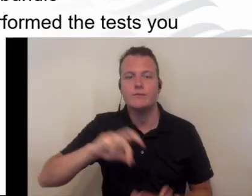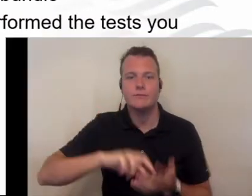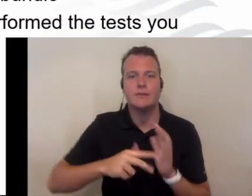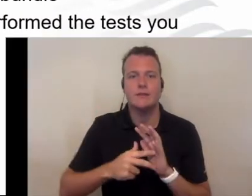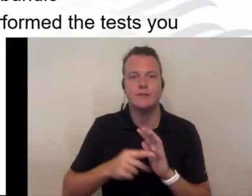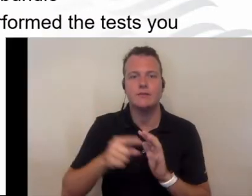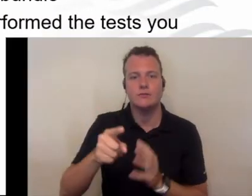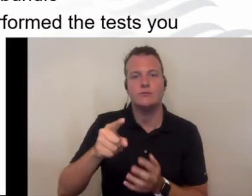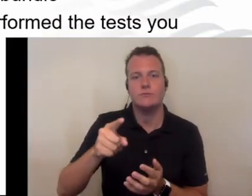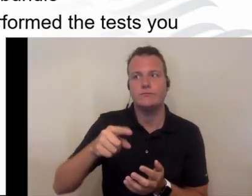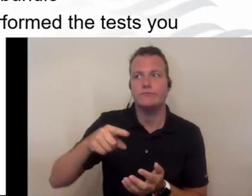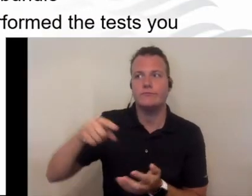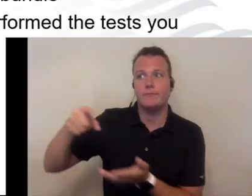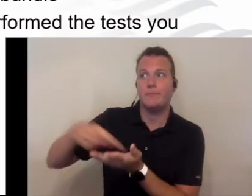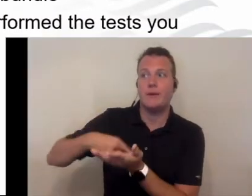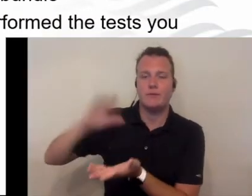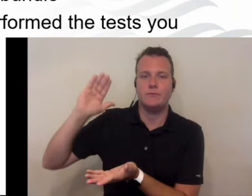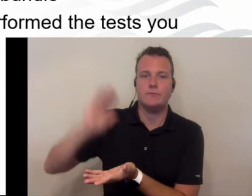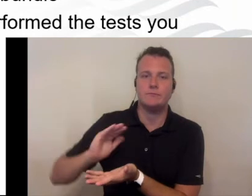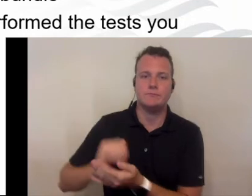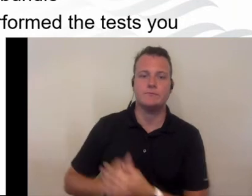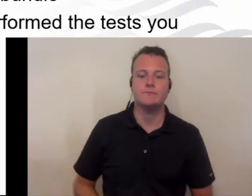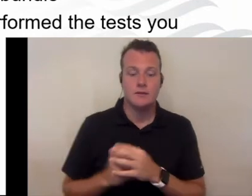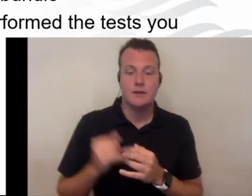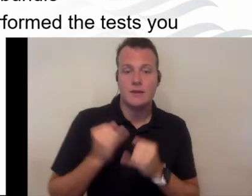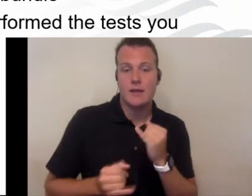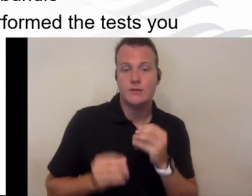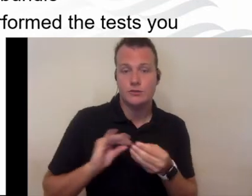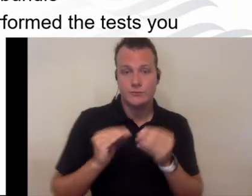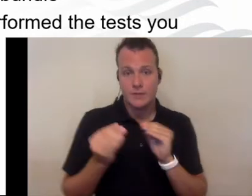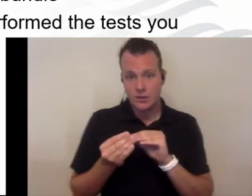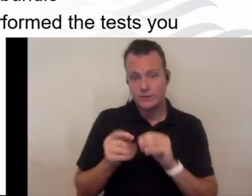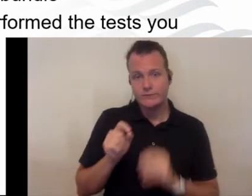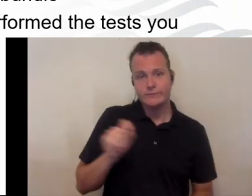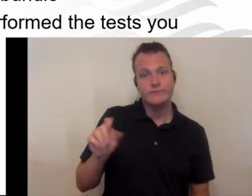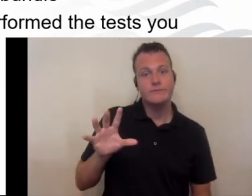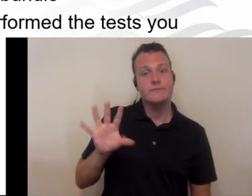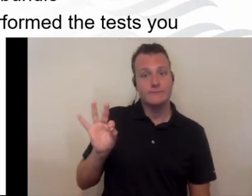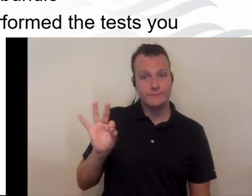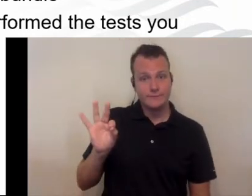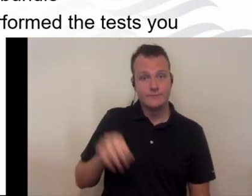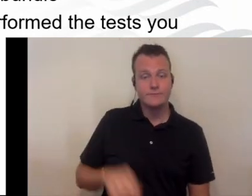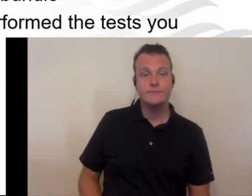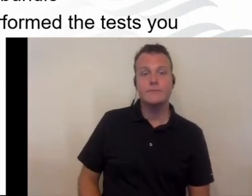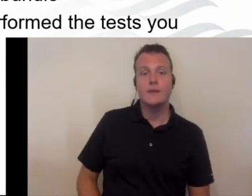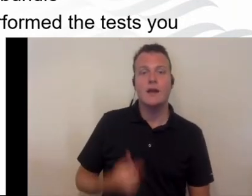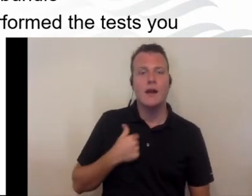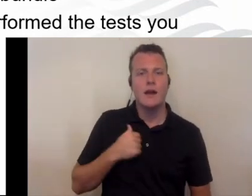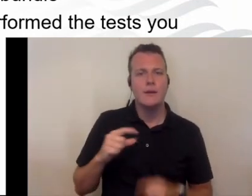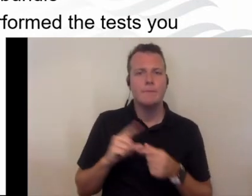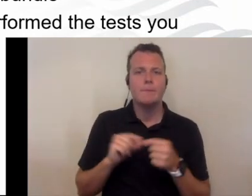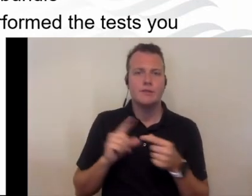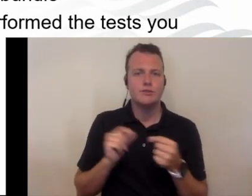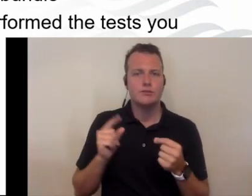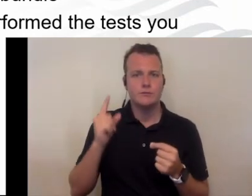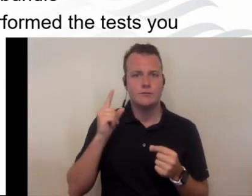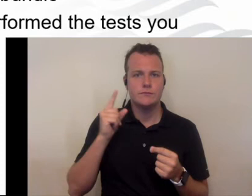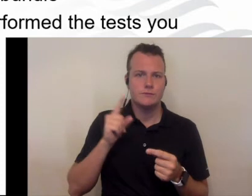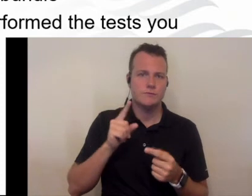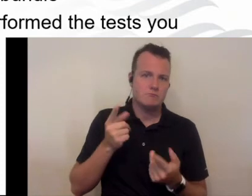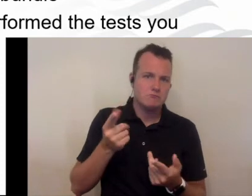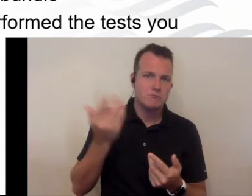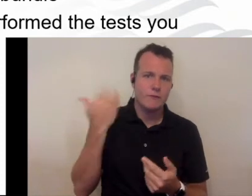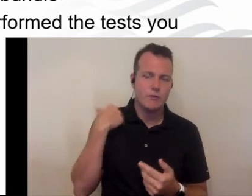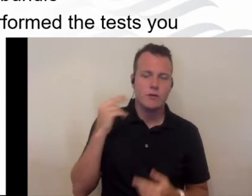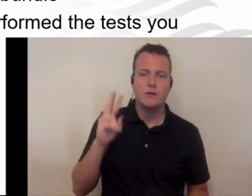is. Finally, the last numeric modifier is the 59. So I mentioned